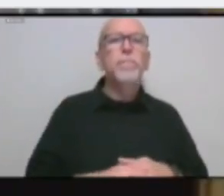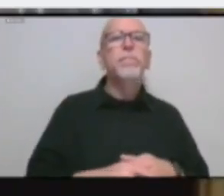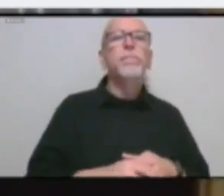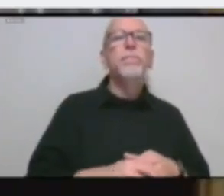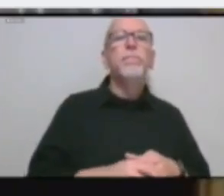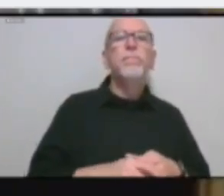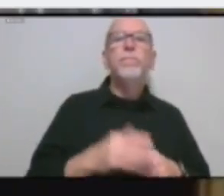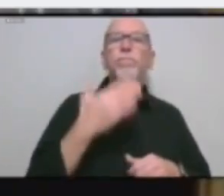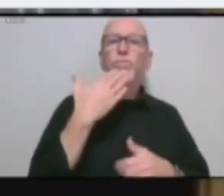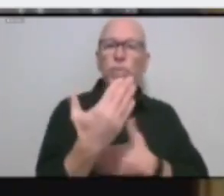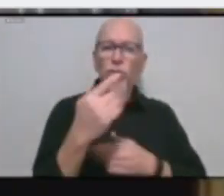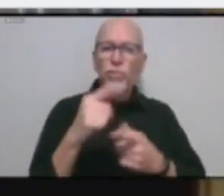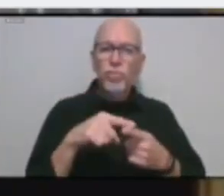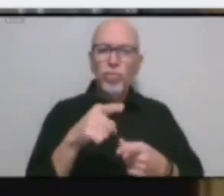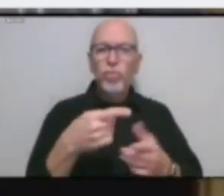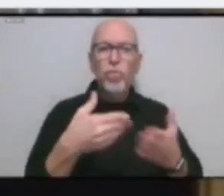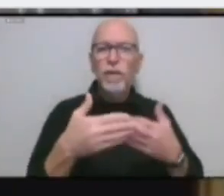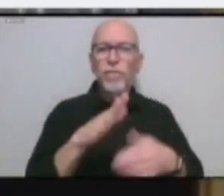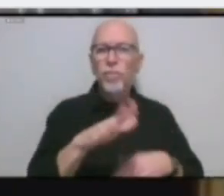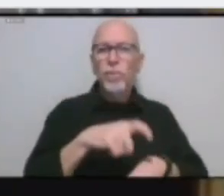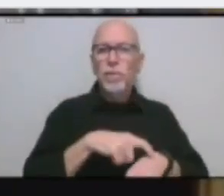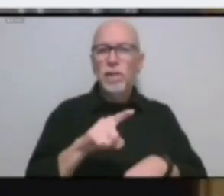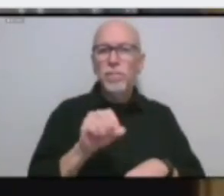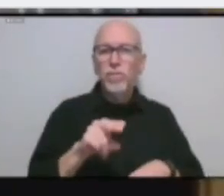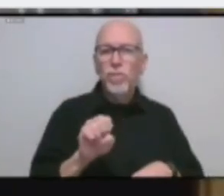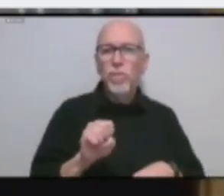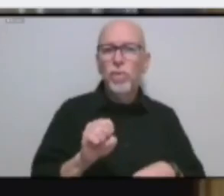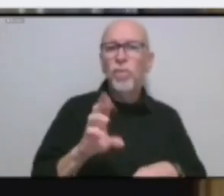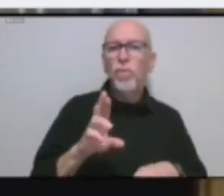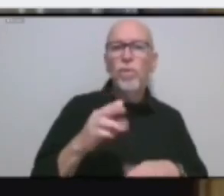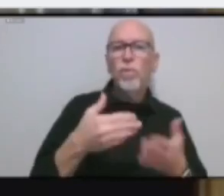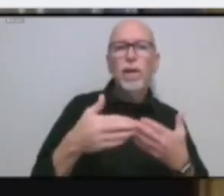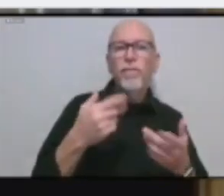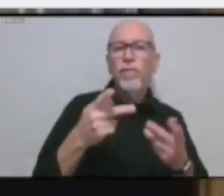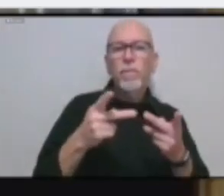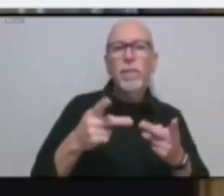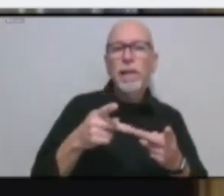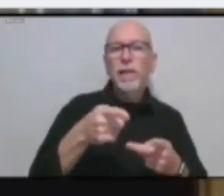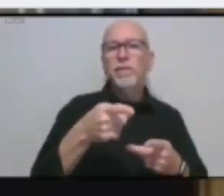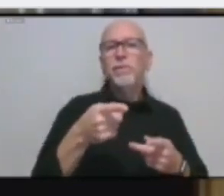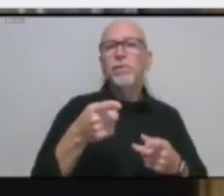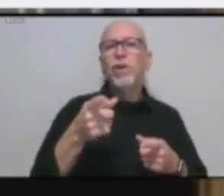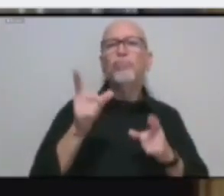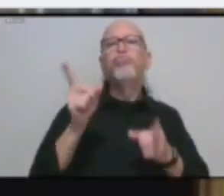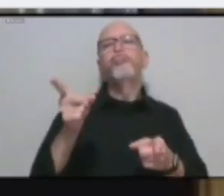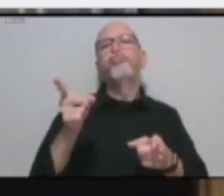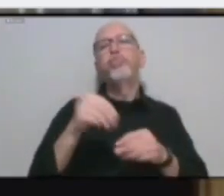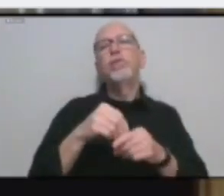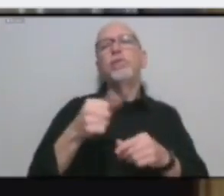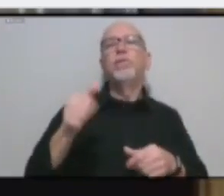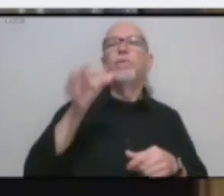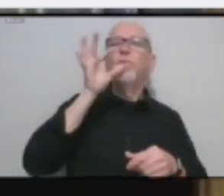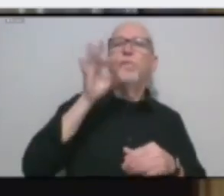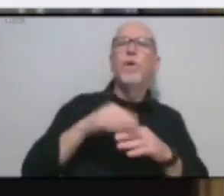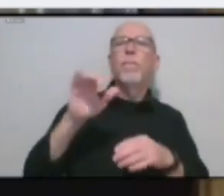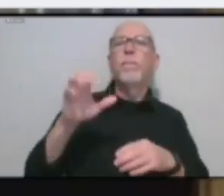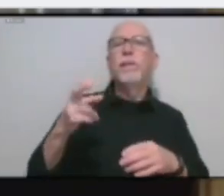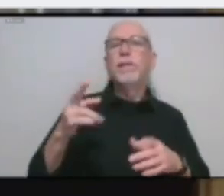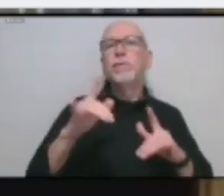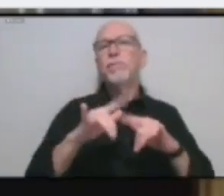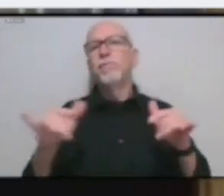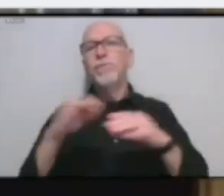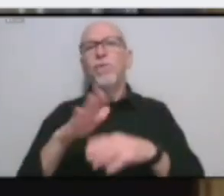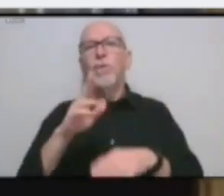good morning to you, whatever time zone you're in or whatever exotic place you find yourselves in celebrating this